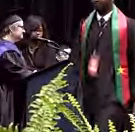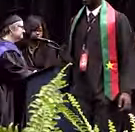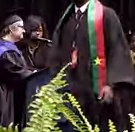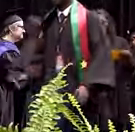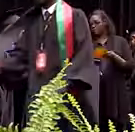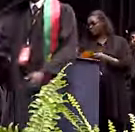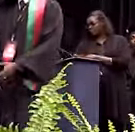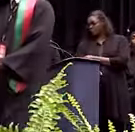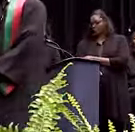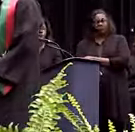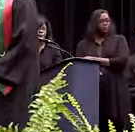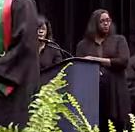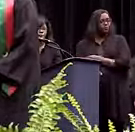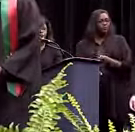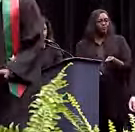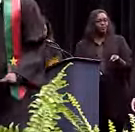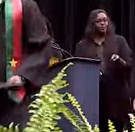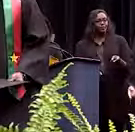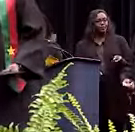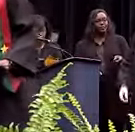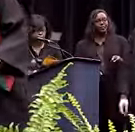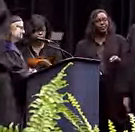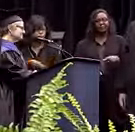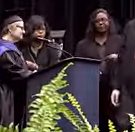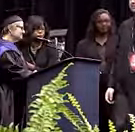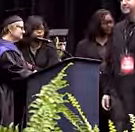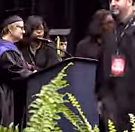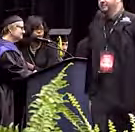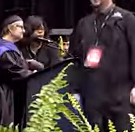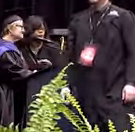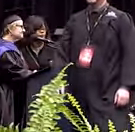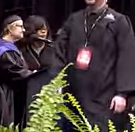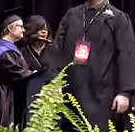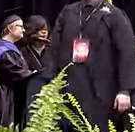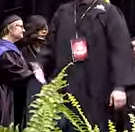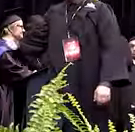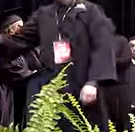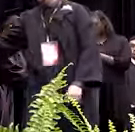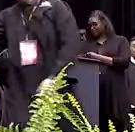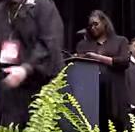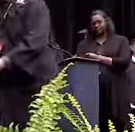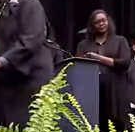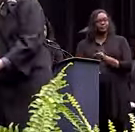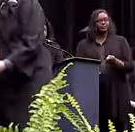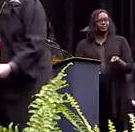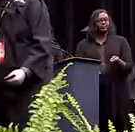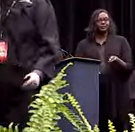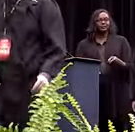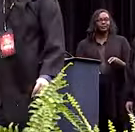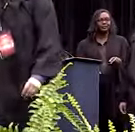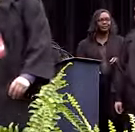Carl Stewart Quentin Cabore. Armando Gonzalez Jr.